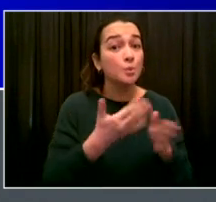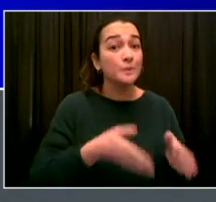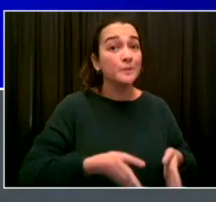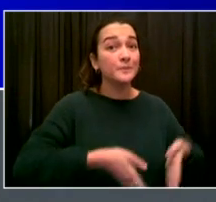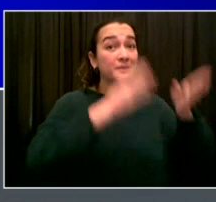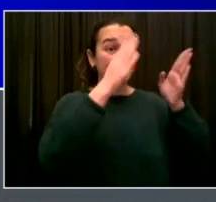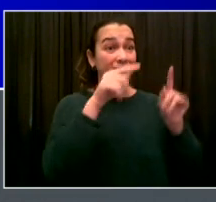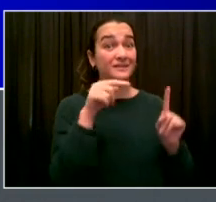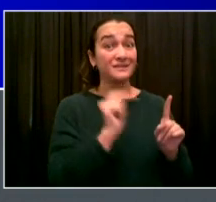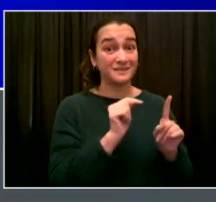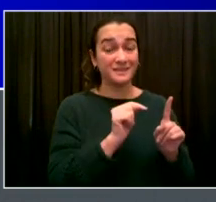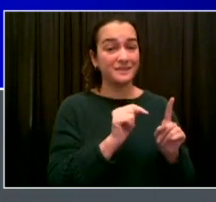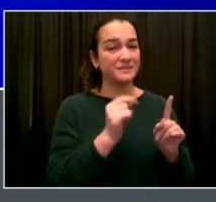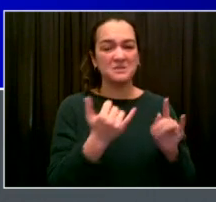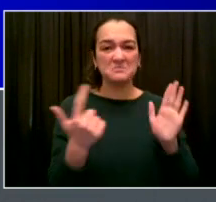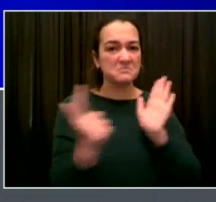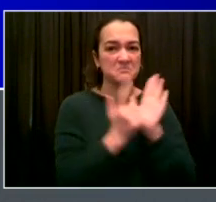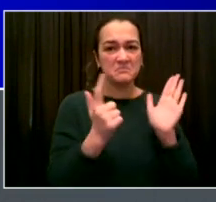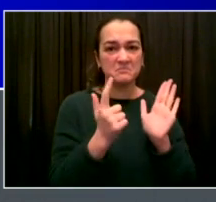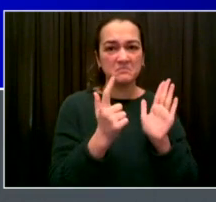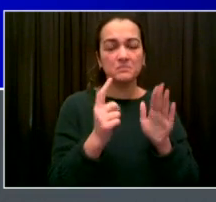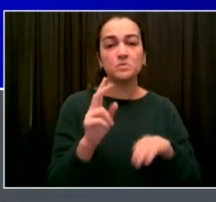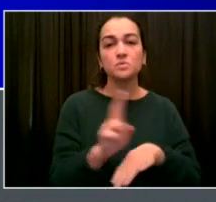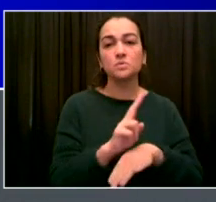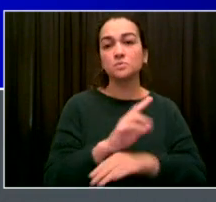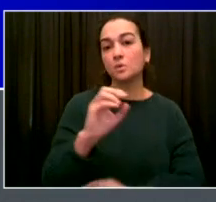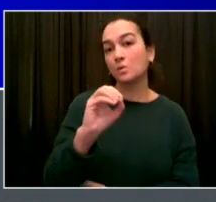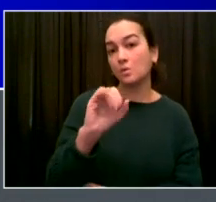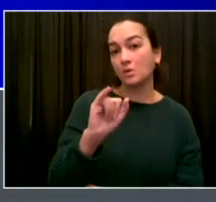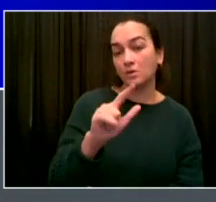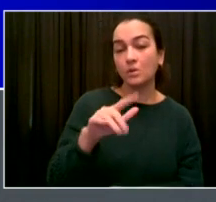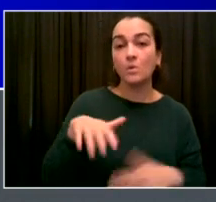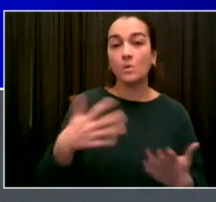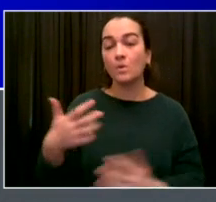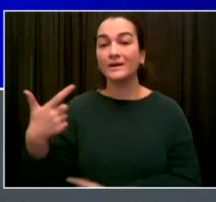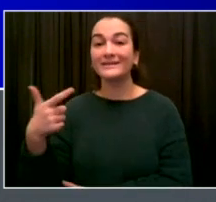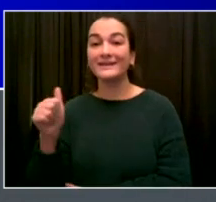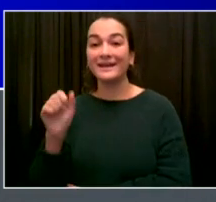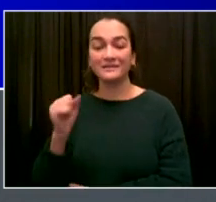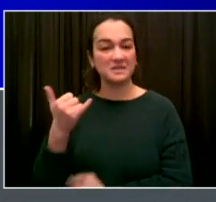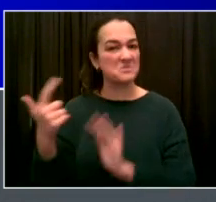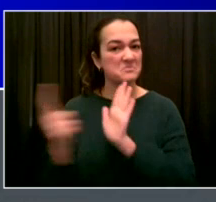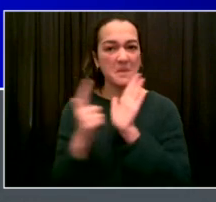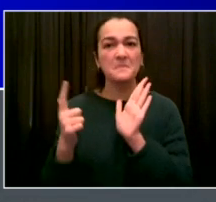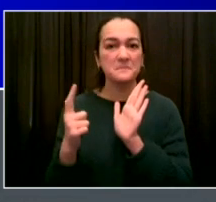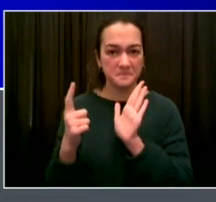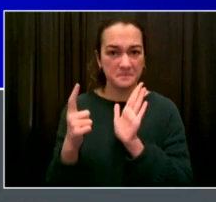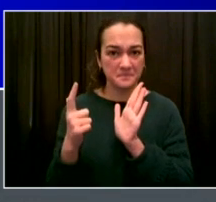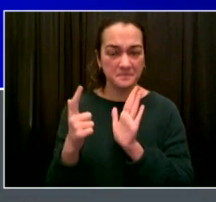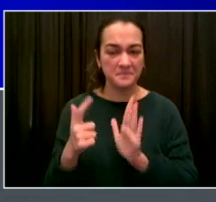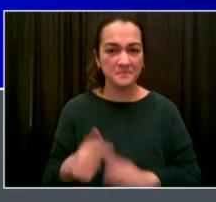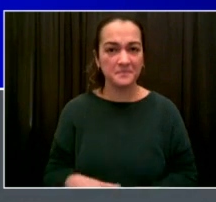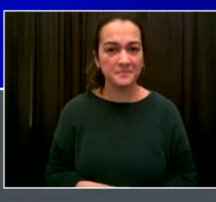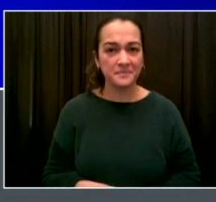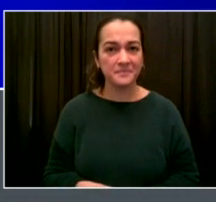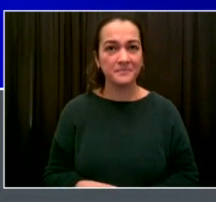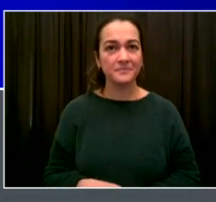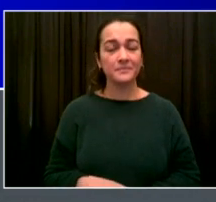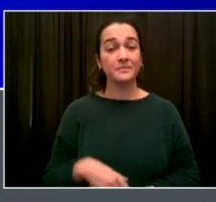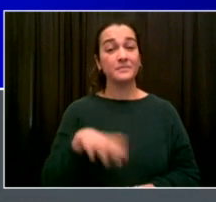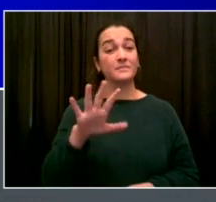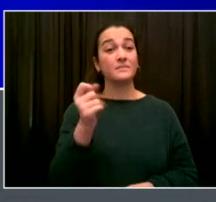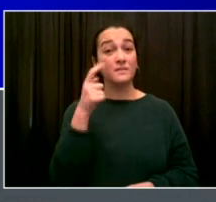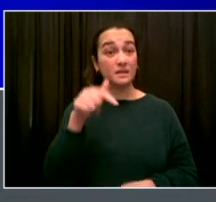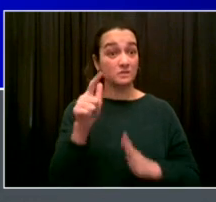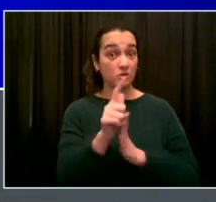get buildings away from oil and gas, away from those fossil fuels, get them onto electricity, which is